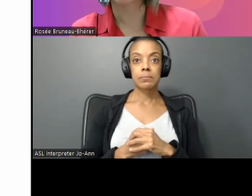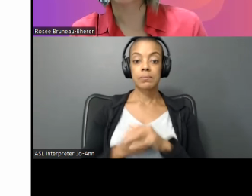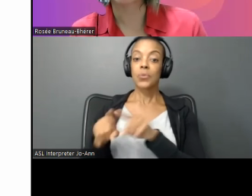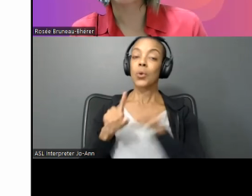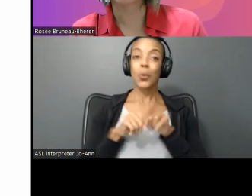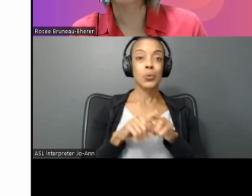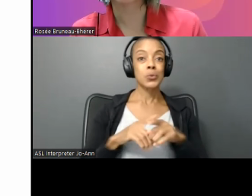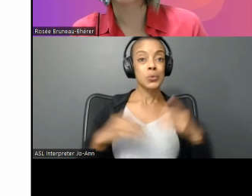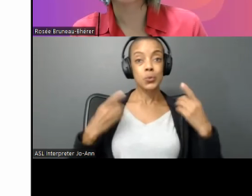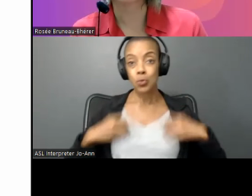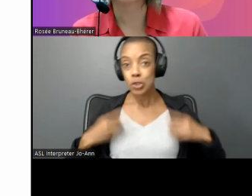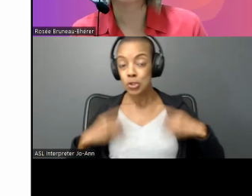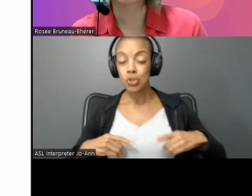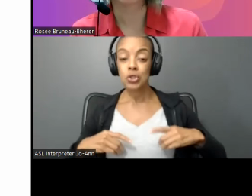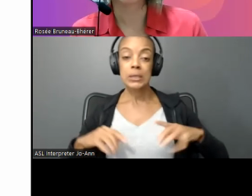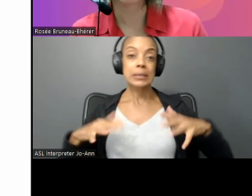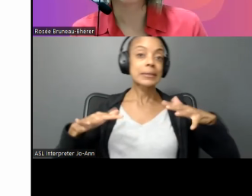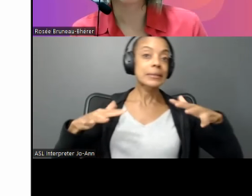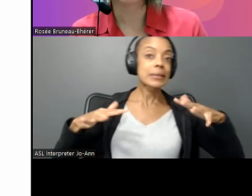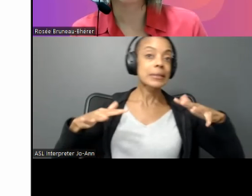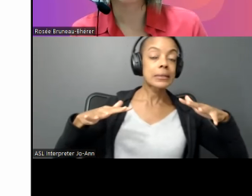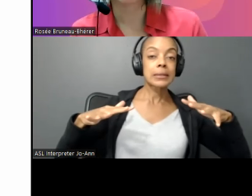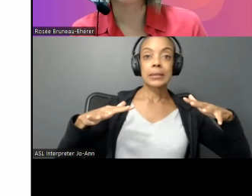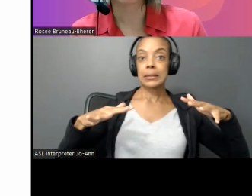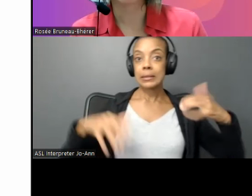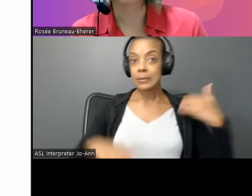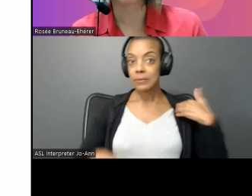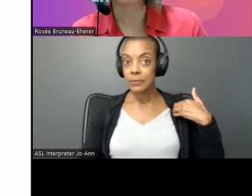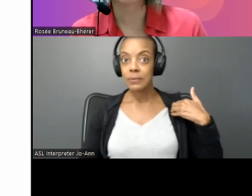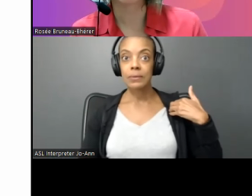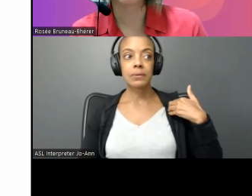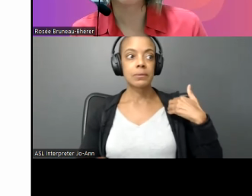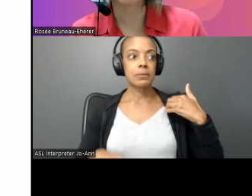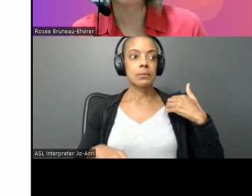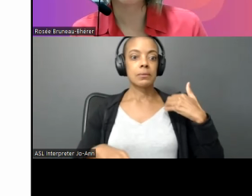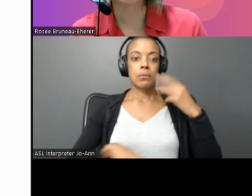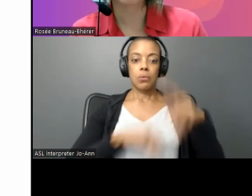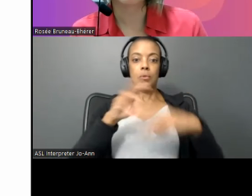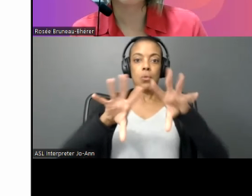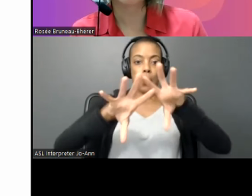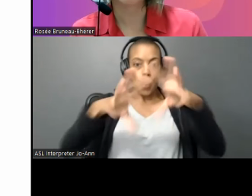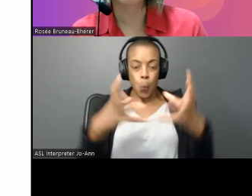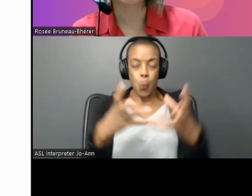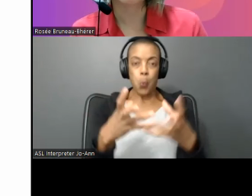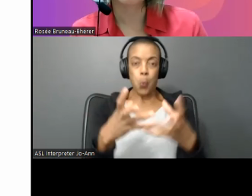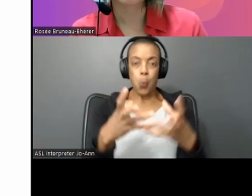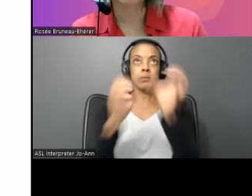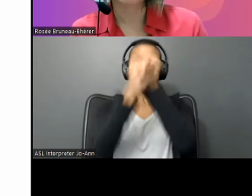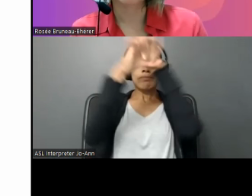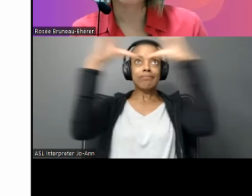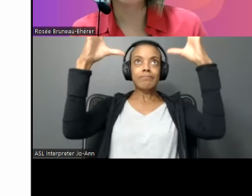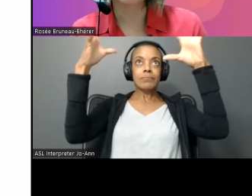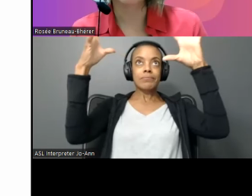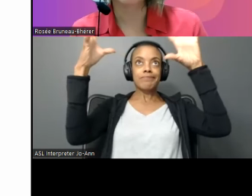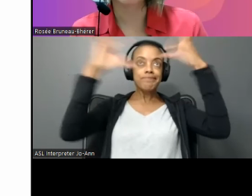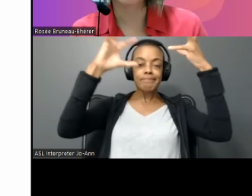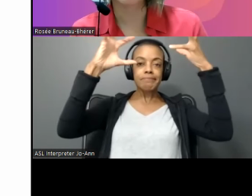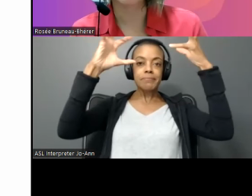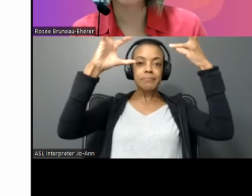depression, anxiety. The concept of the world is also altered in his mind. So to come back to